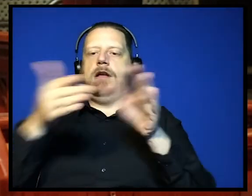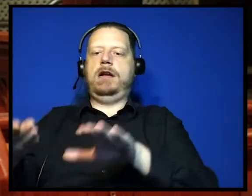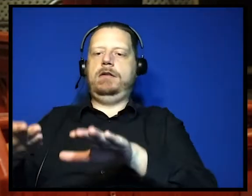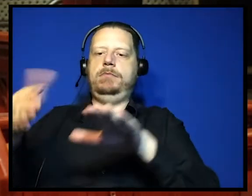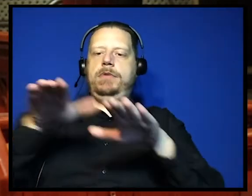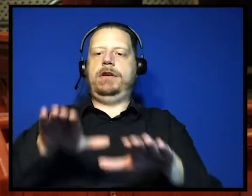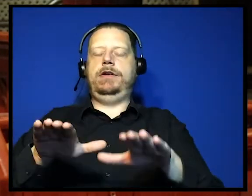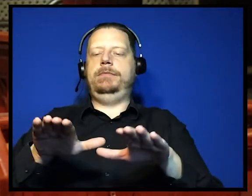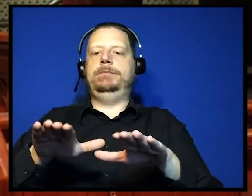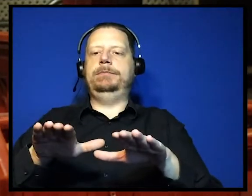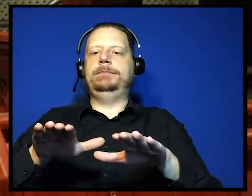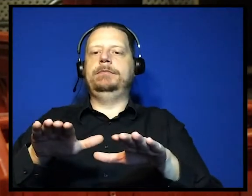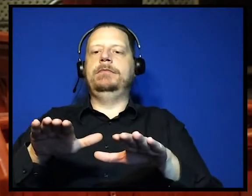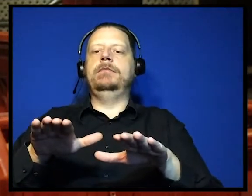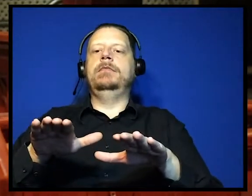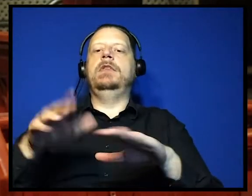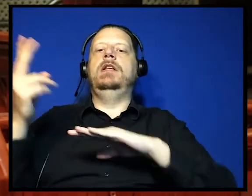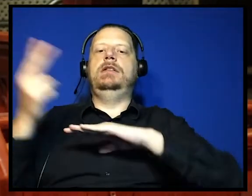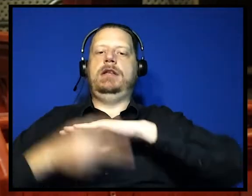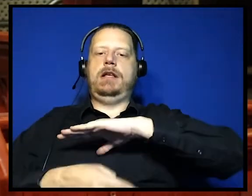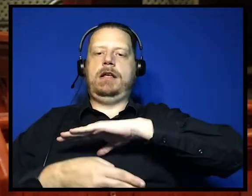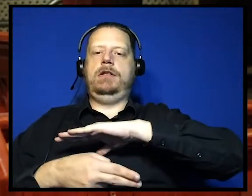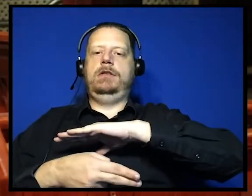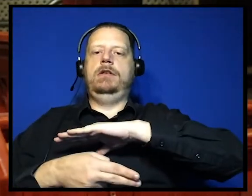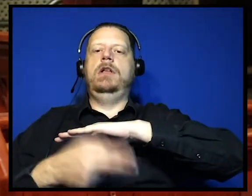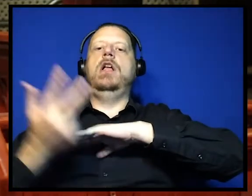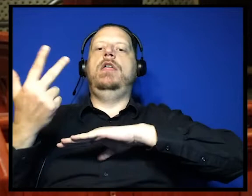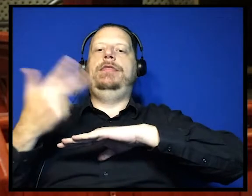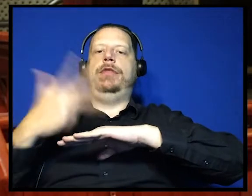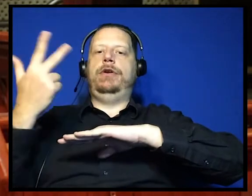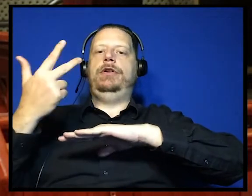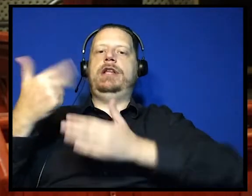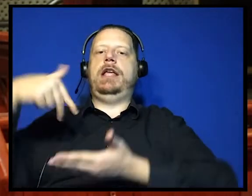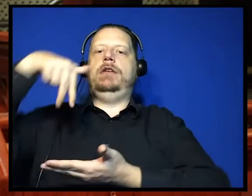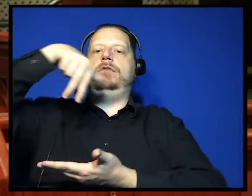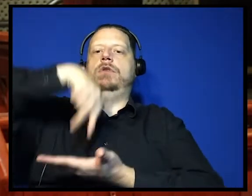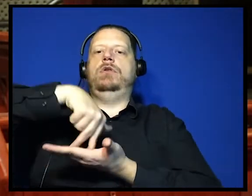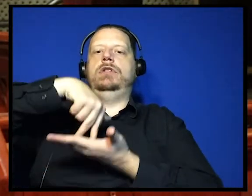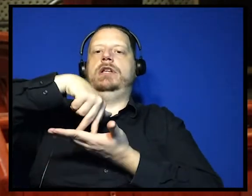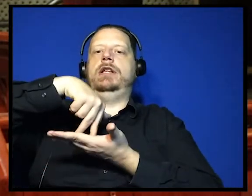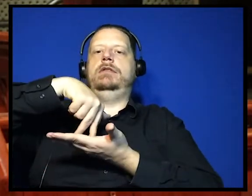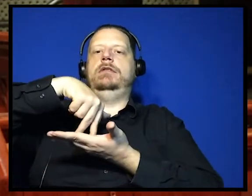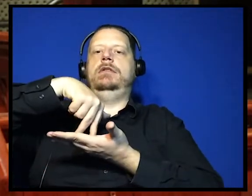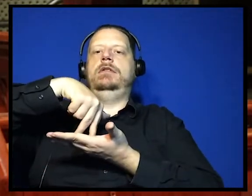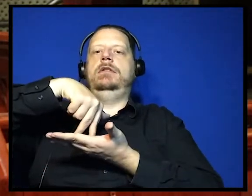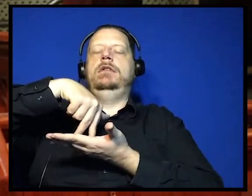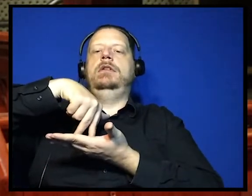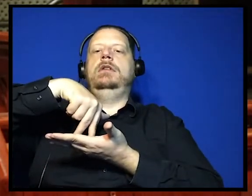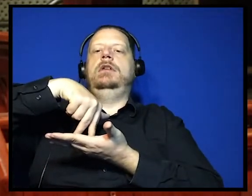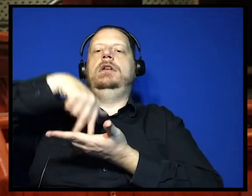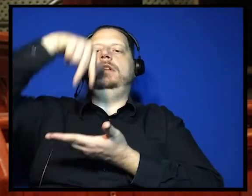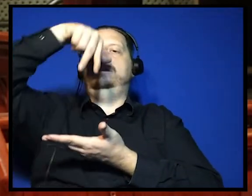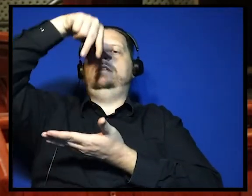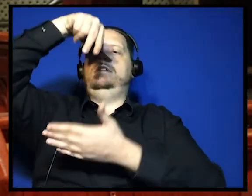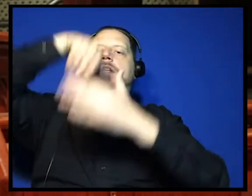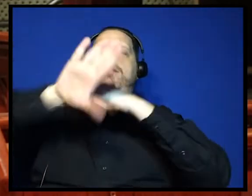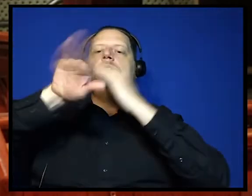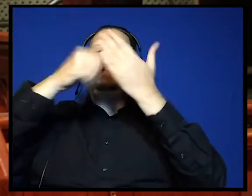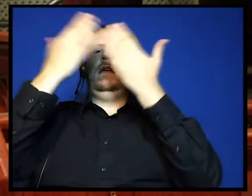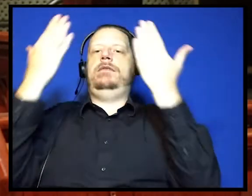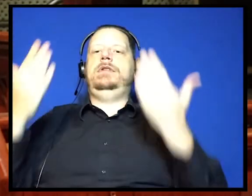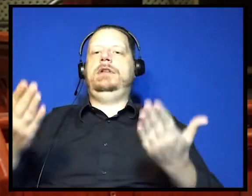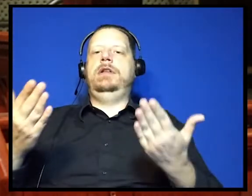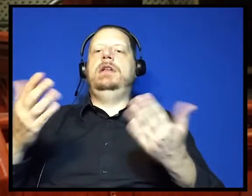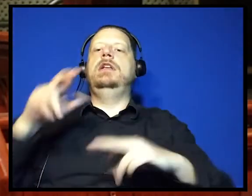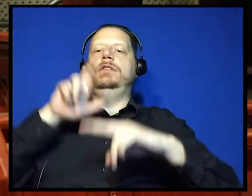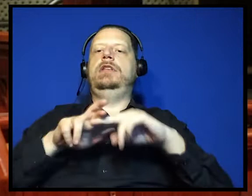crucified, died, and was buried. He descended into hell. On the third day, he arose again from the dead. He ascended into